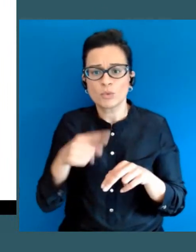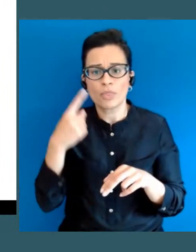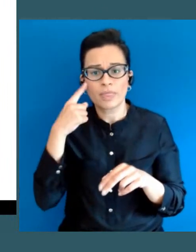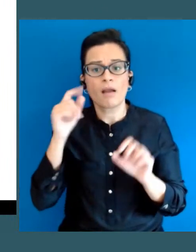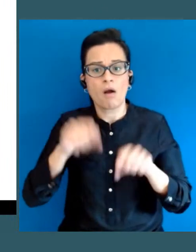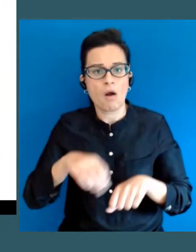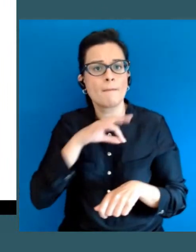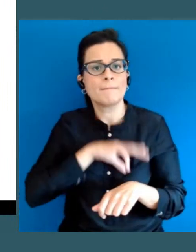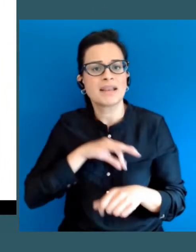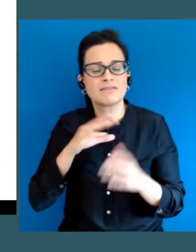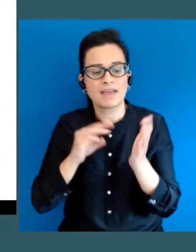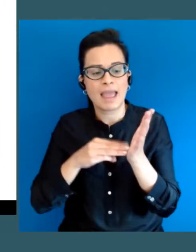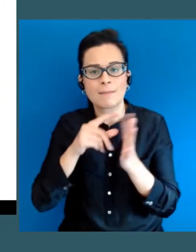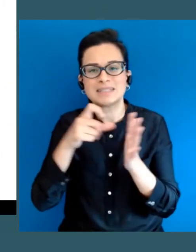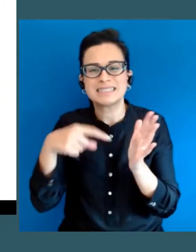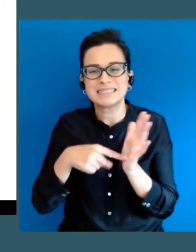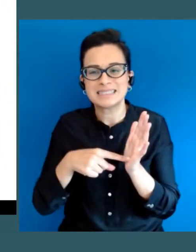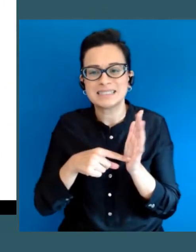the services available.